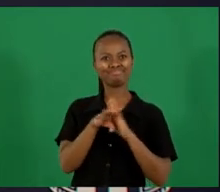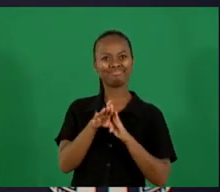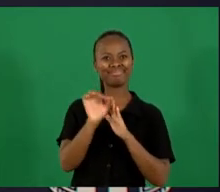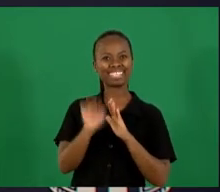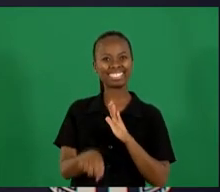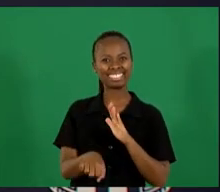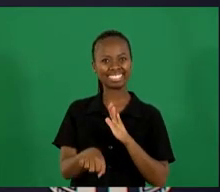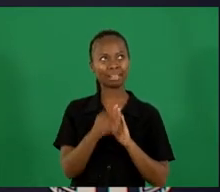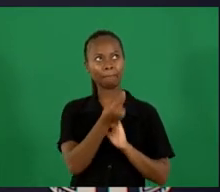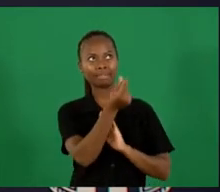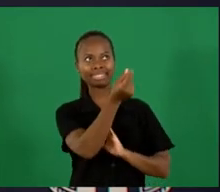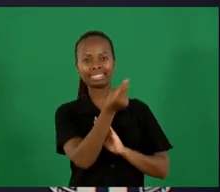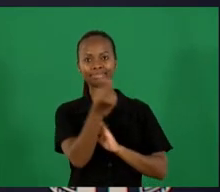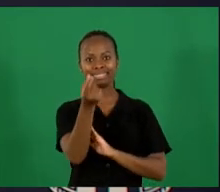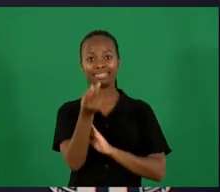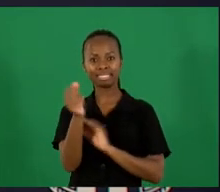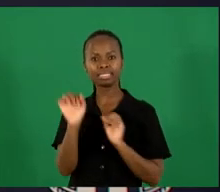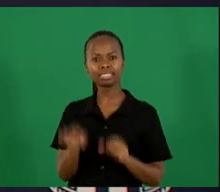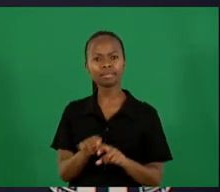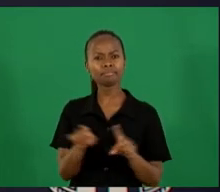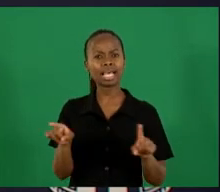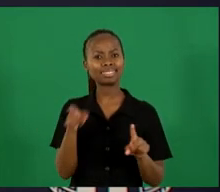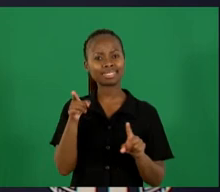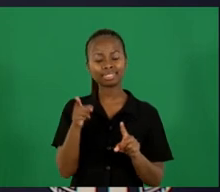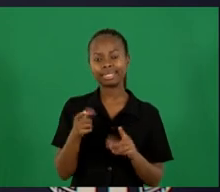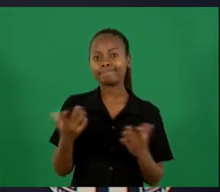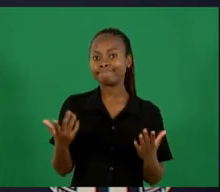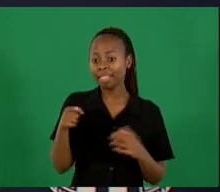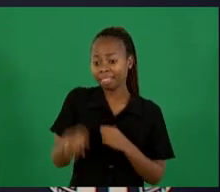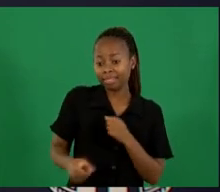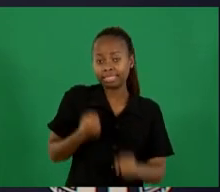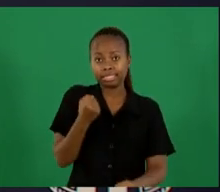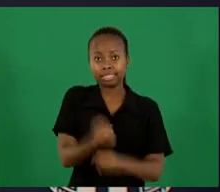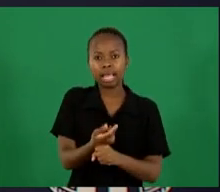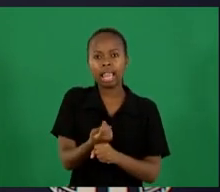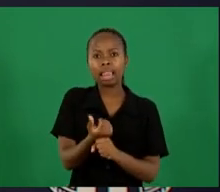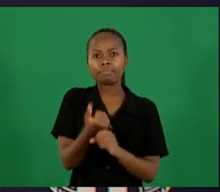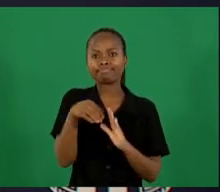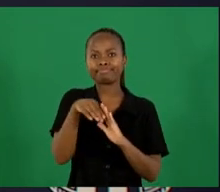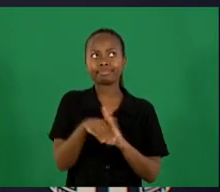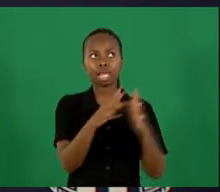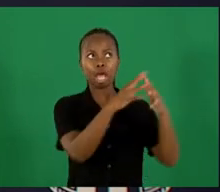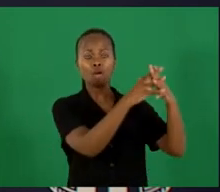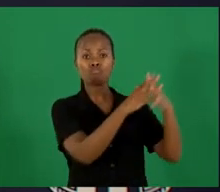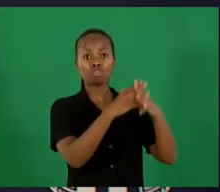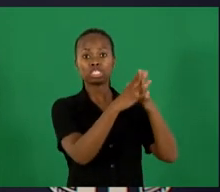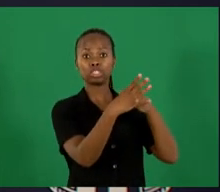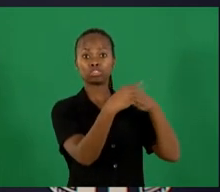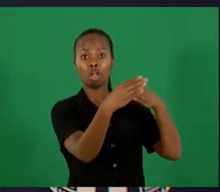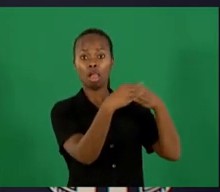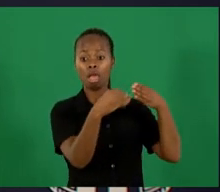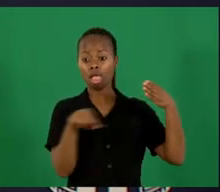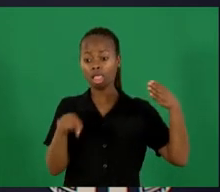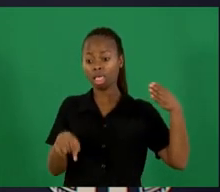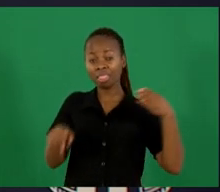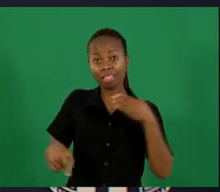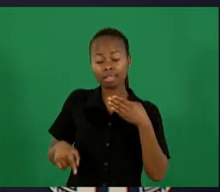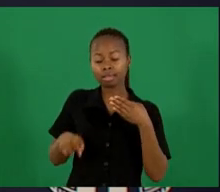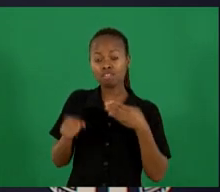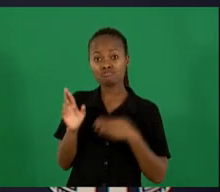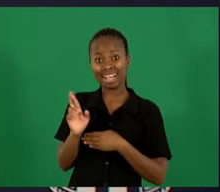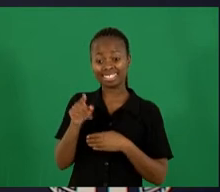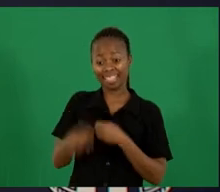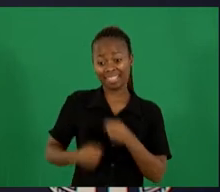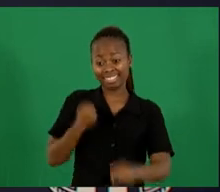has depreciated by about 1.6% against the US dollar since the beginning of the